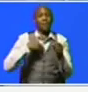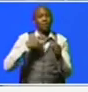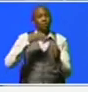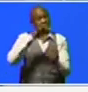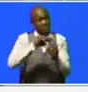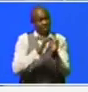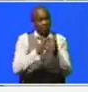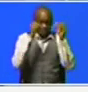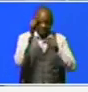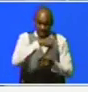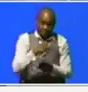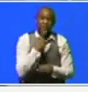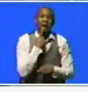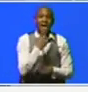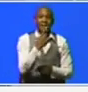presidential is